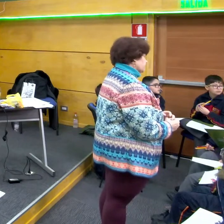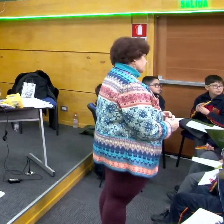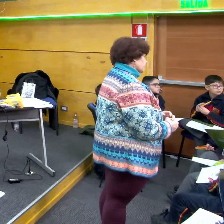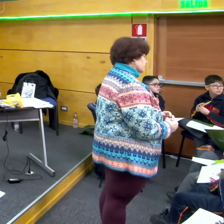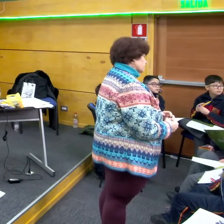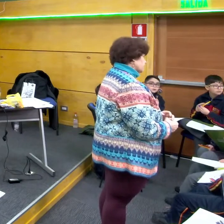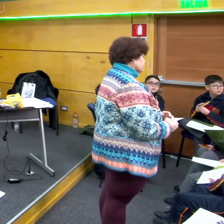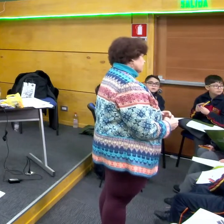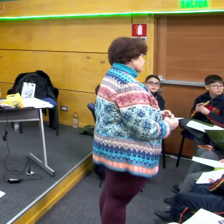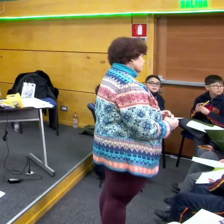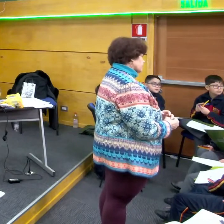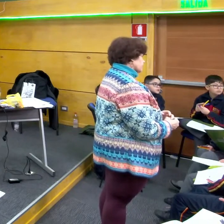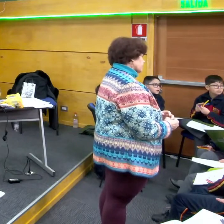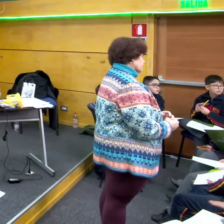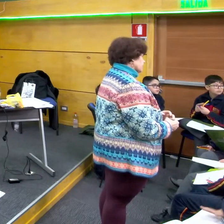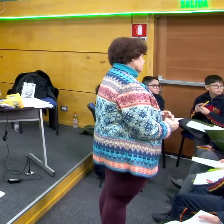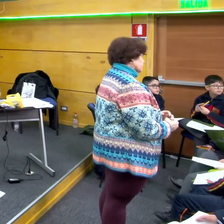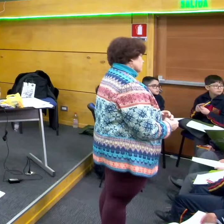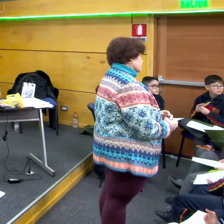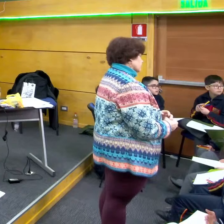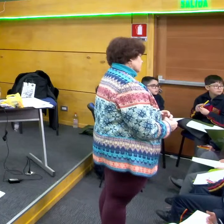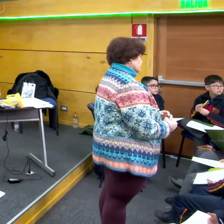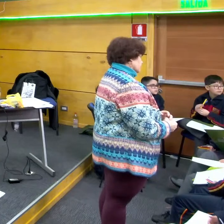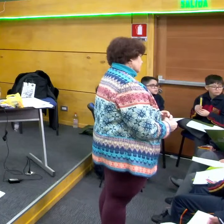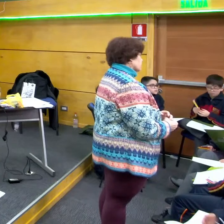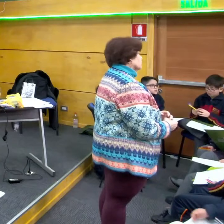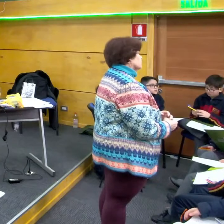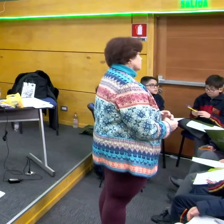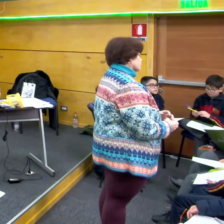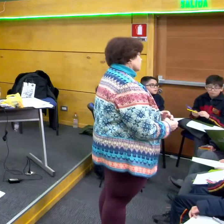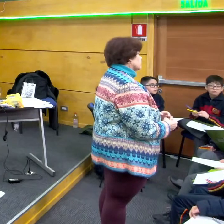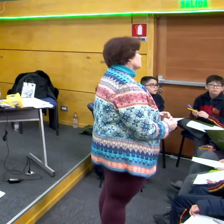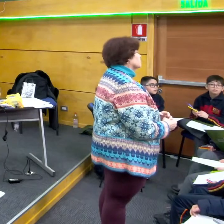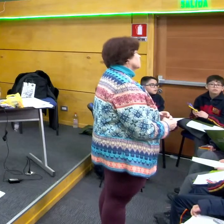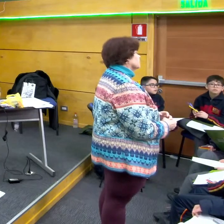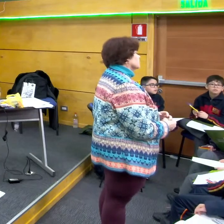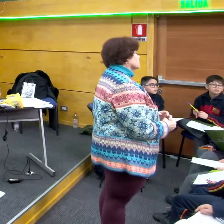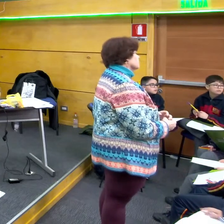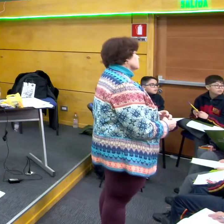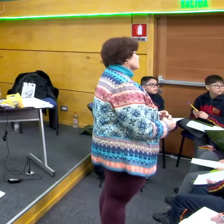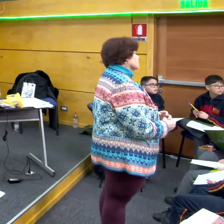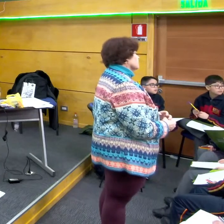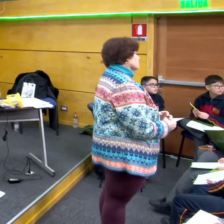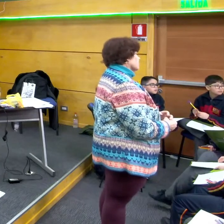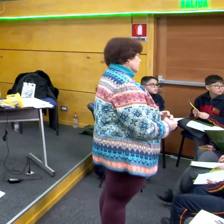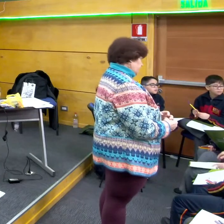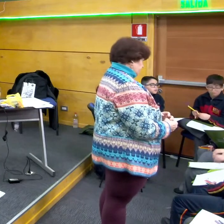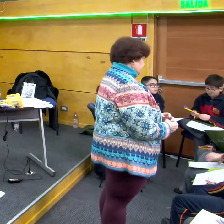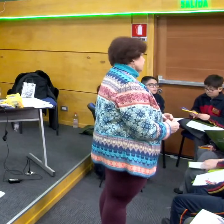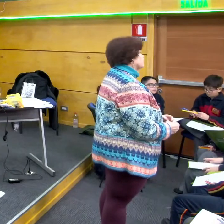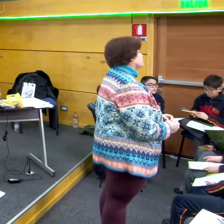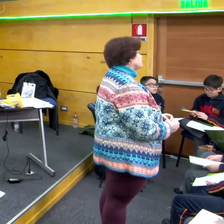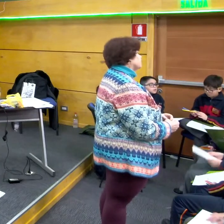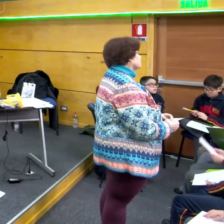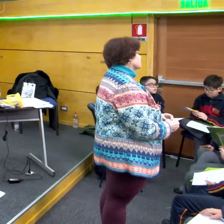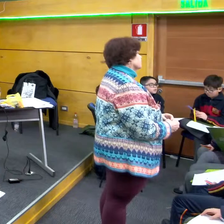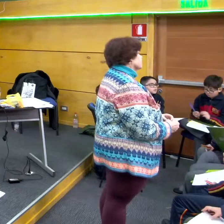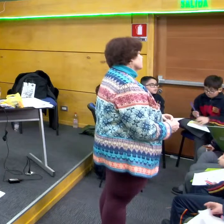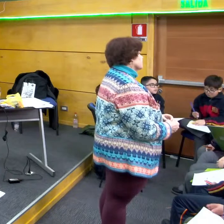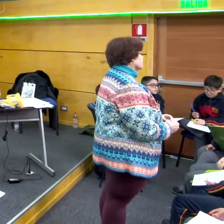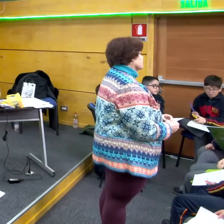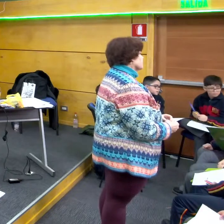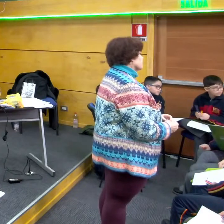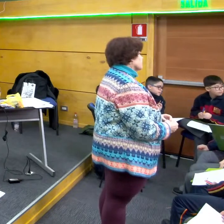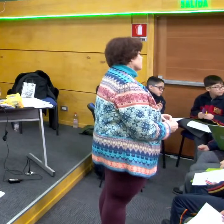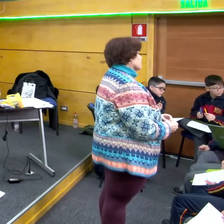Yeah. If you emphasize, for example, my puppy plays piano, then you emphasize the musical instrument. Yes. But what happens if you emphasize